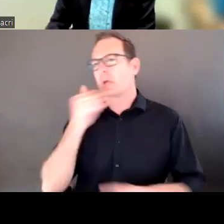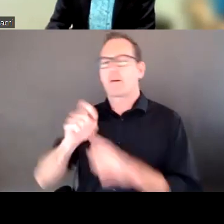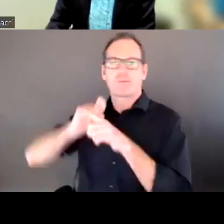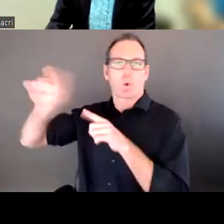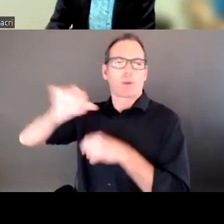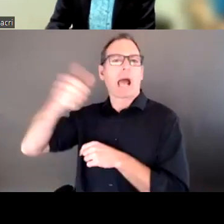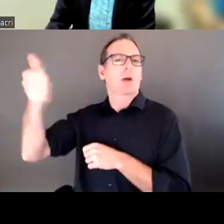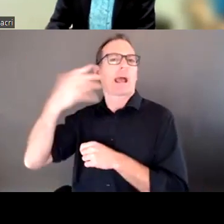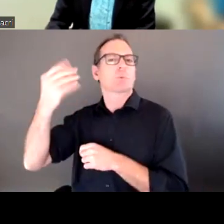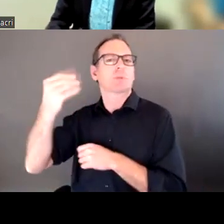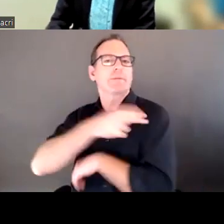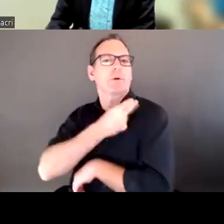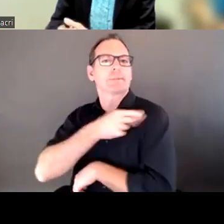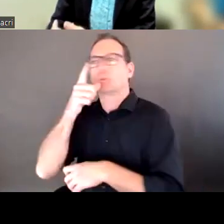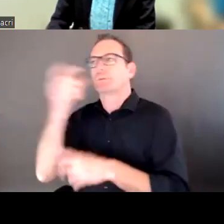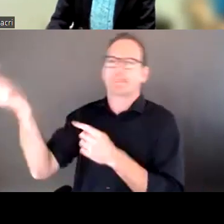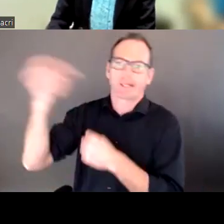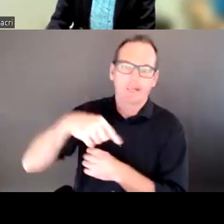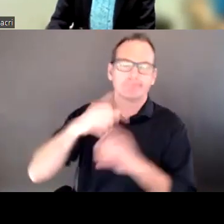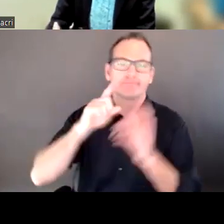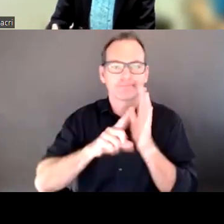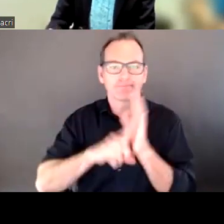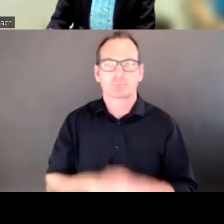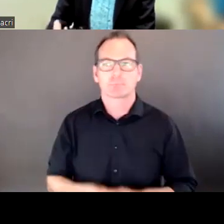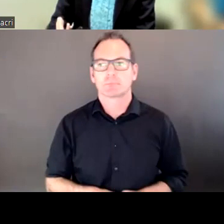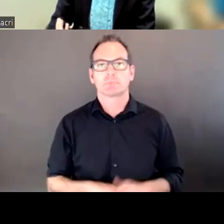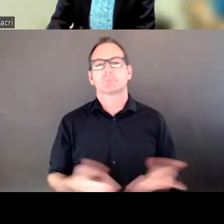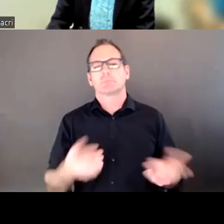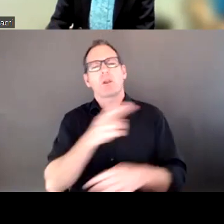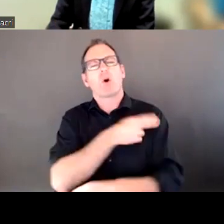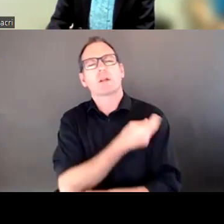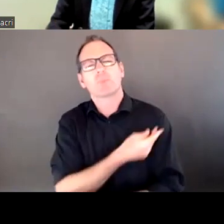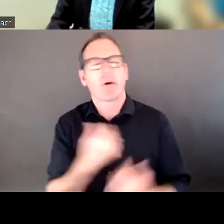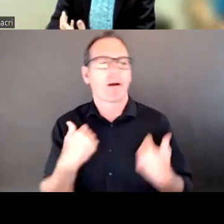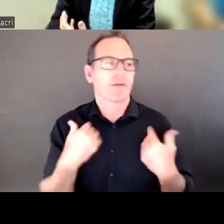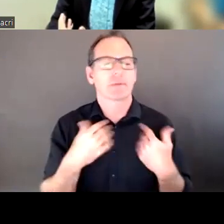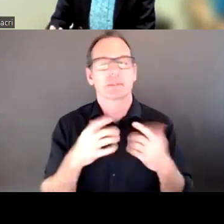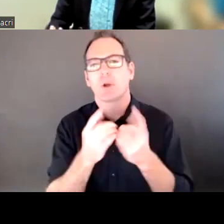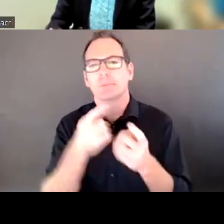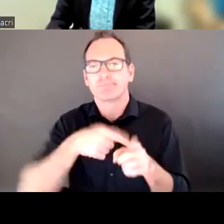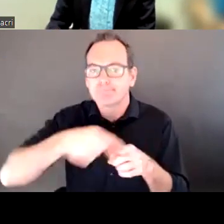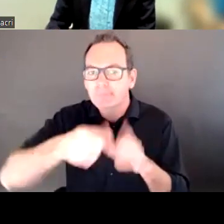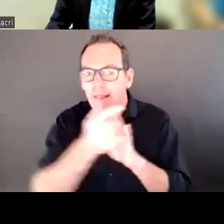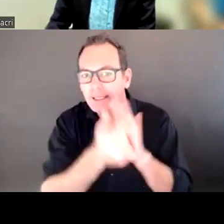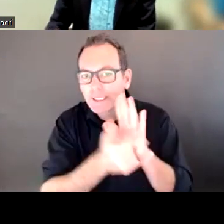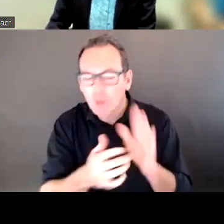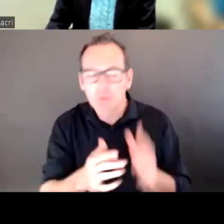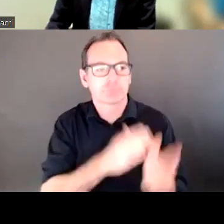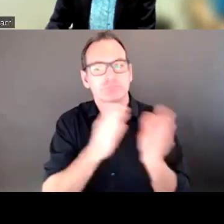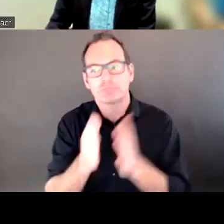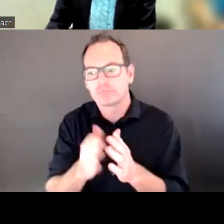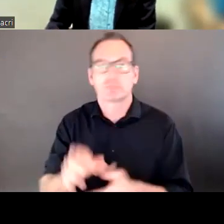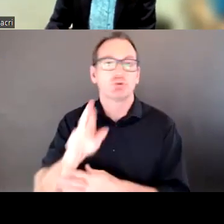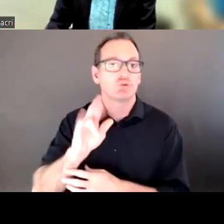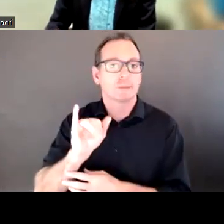of the hospital. And we also have a legal department. We have lots of people, a risk department. So lots of people involved that could